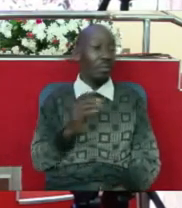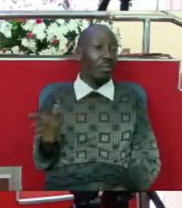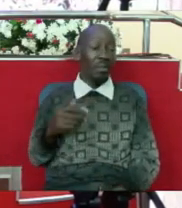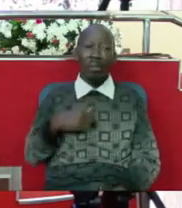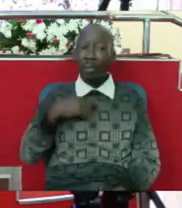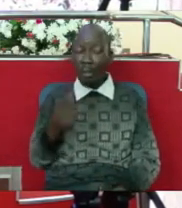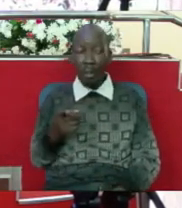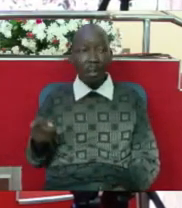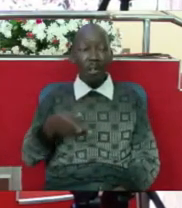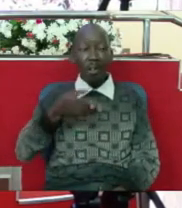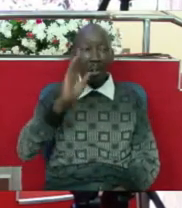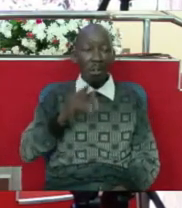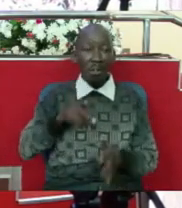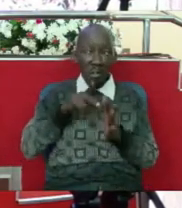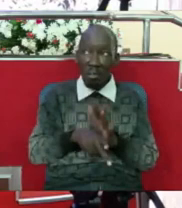God,